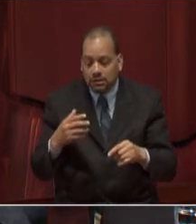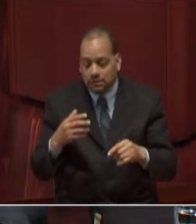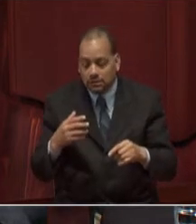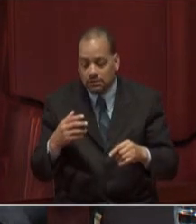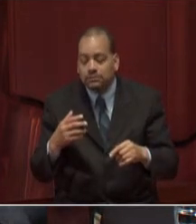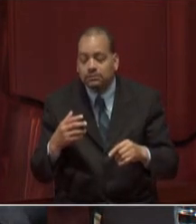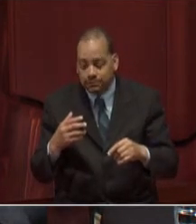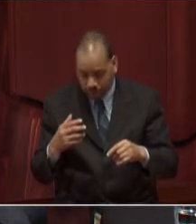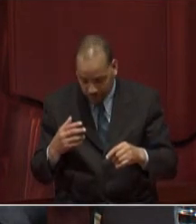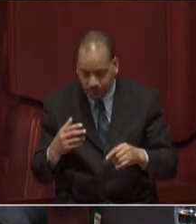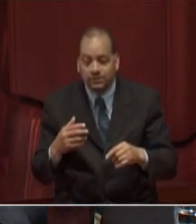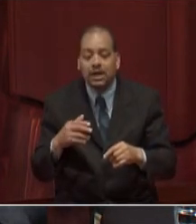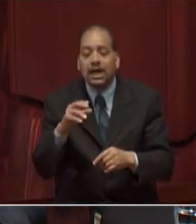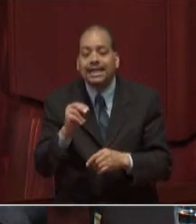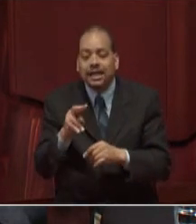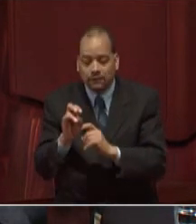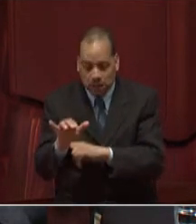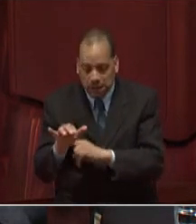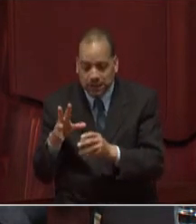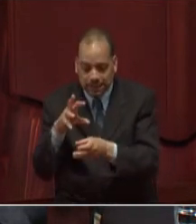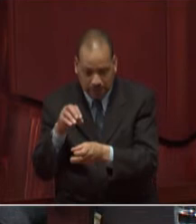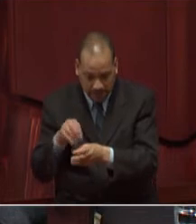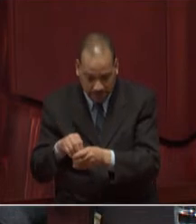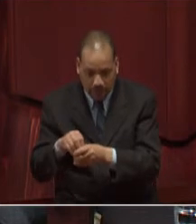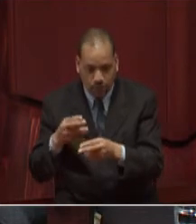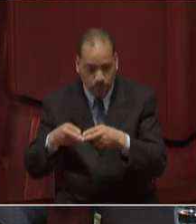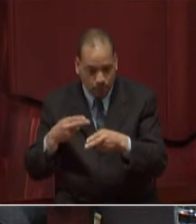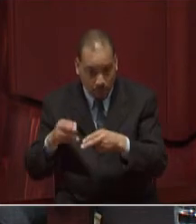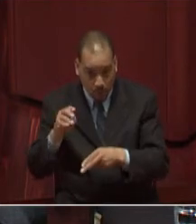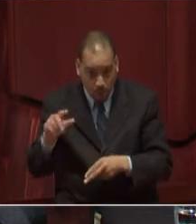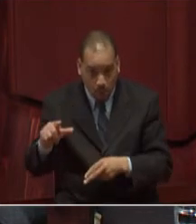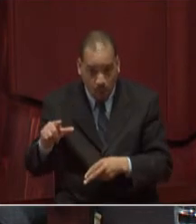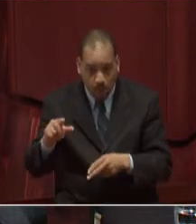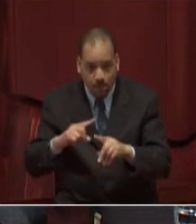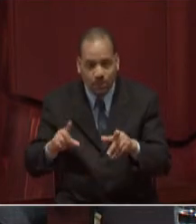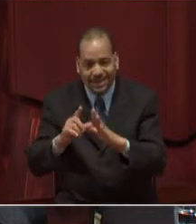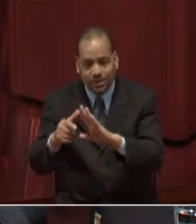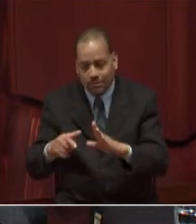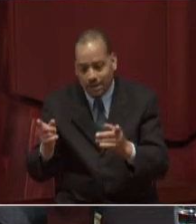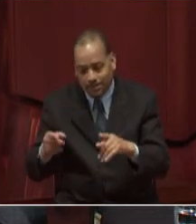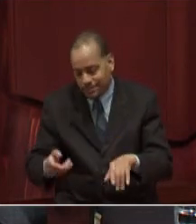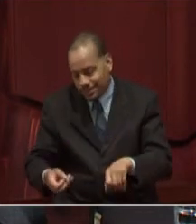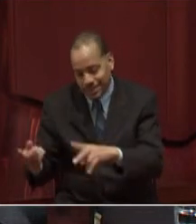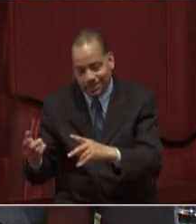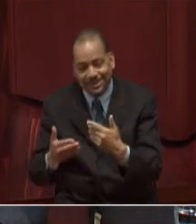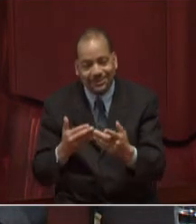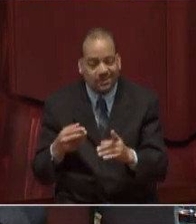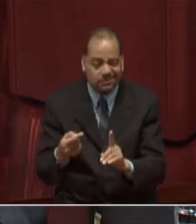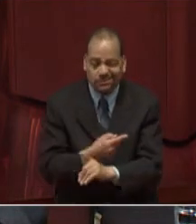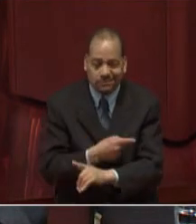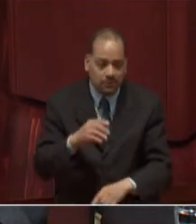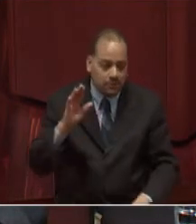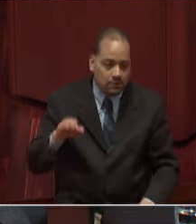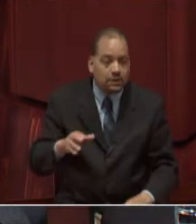on the Mall, which is another side story about how they got kicked out of there, but the fact is